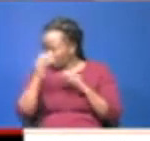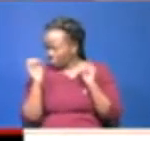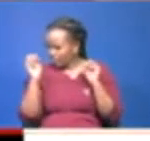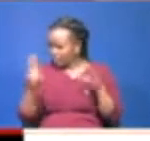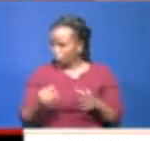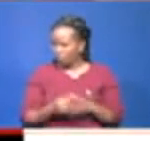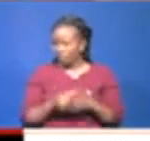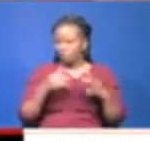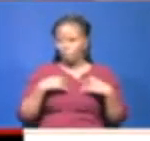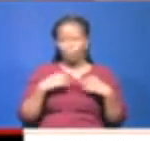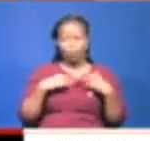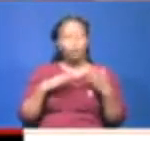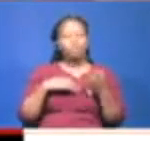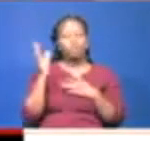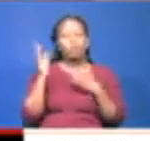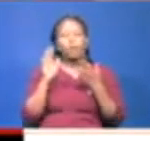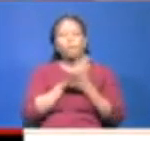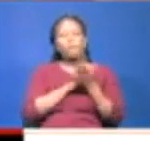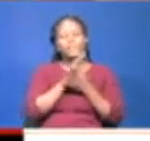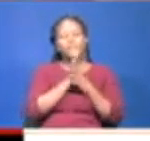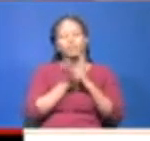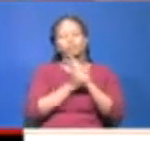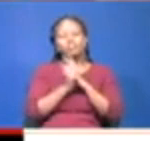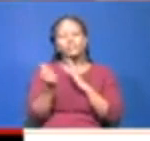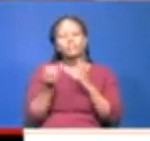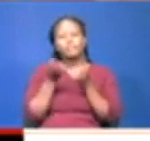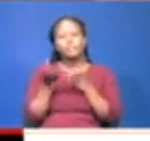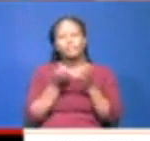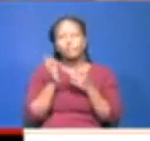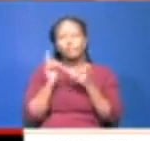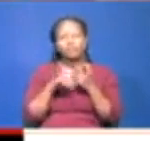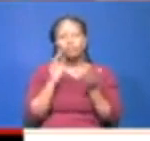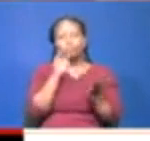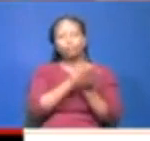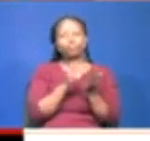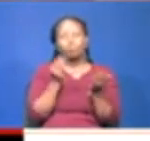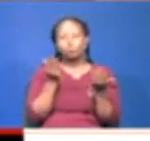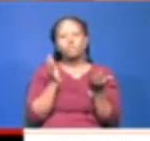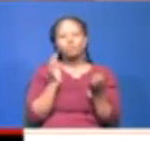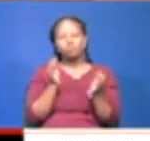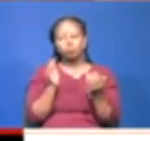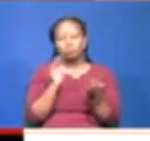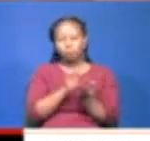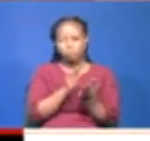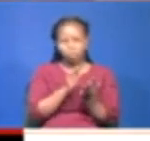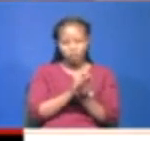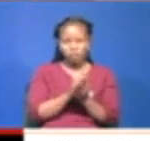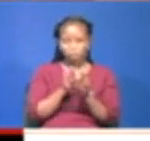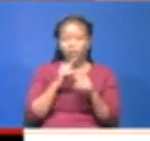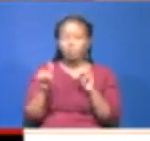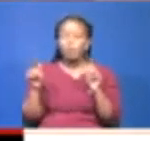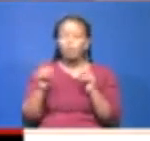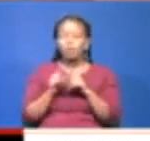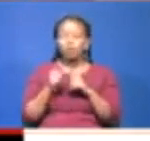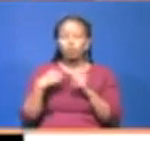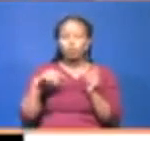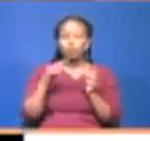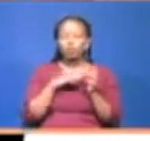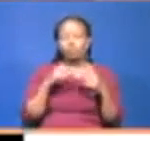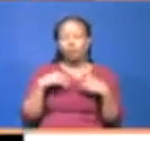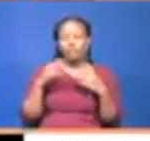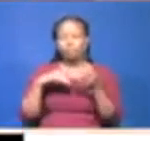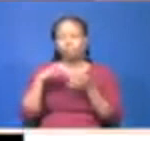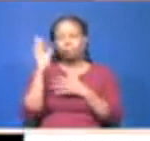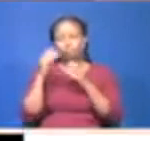of business skills, bookkeeping, and all those sort of things. But what will be unique about this is we'll go a step further.